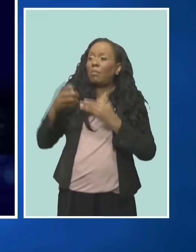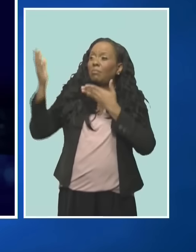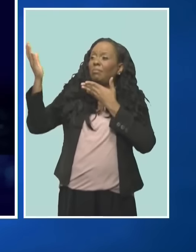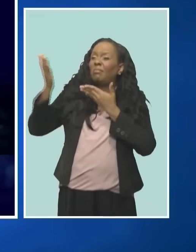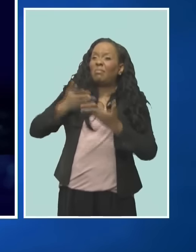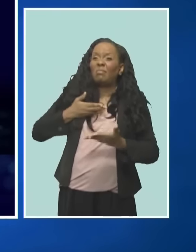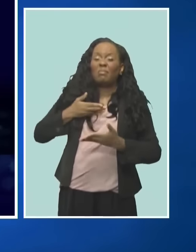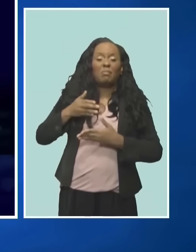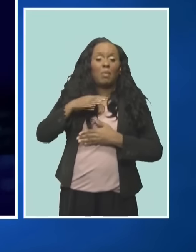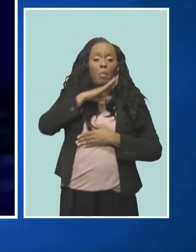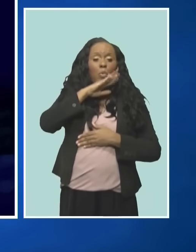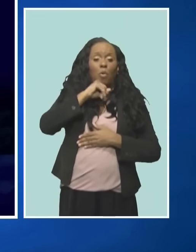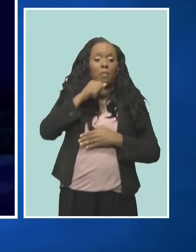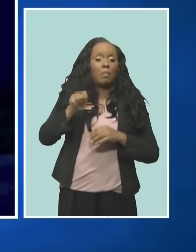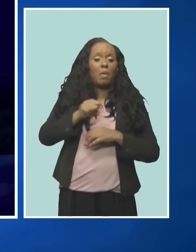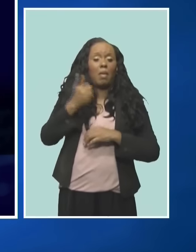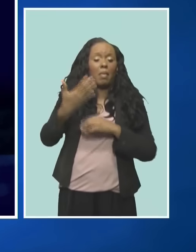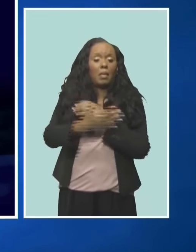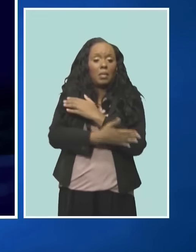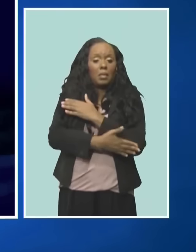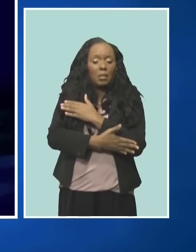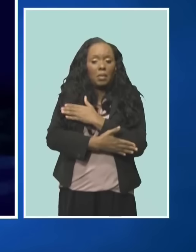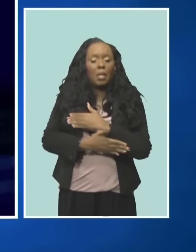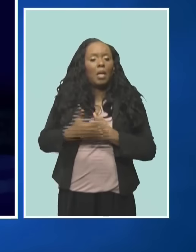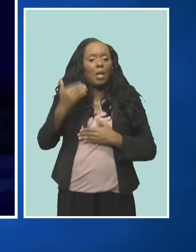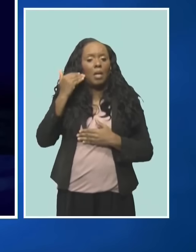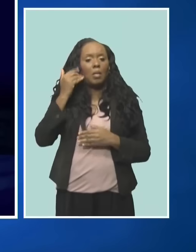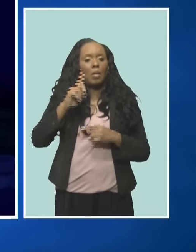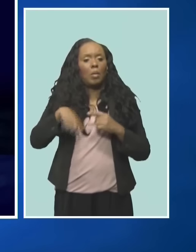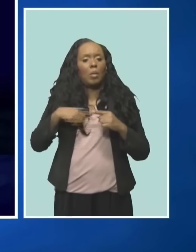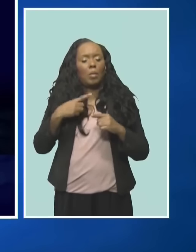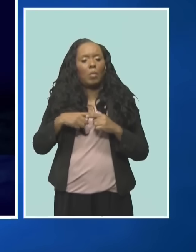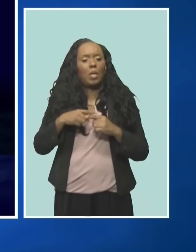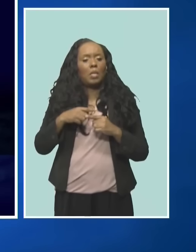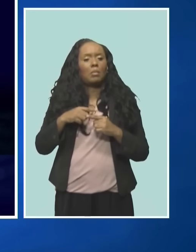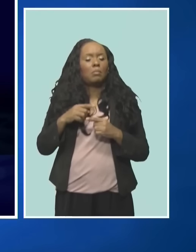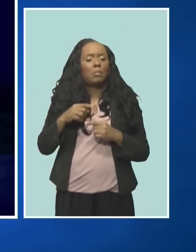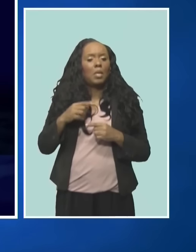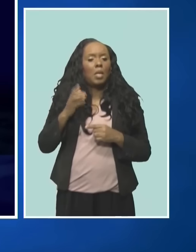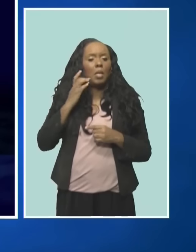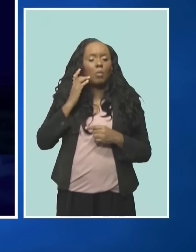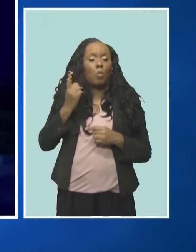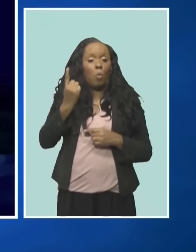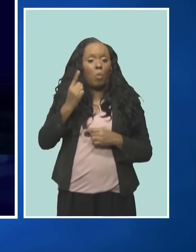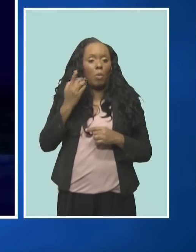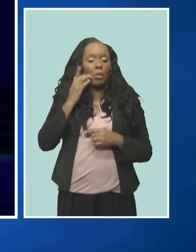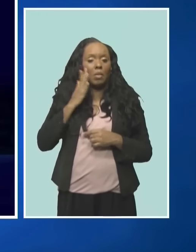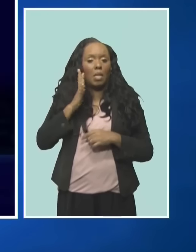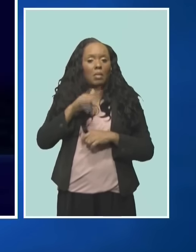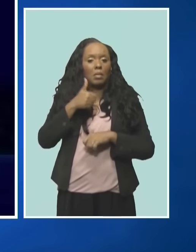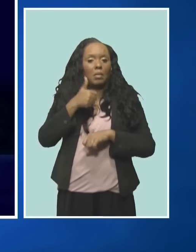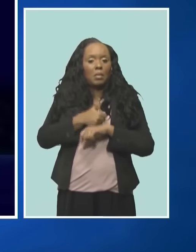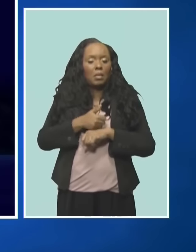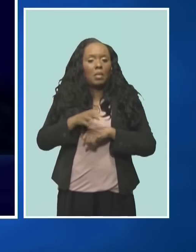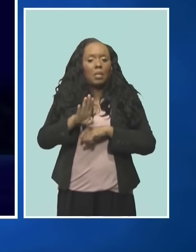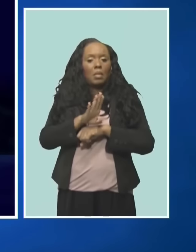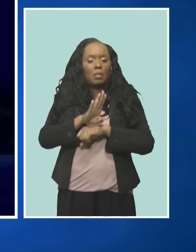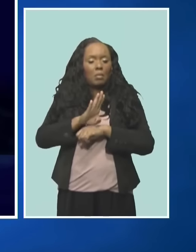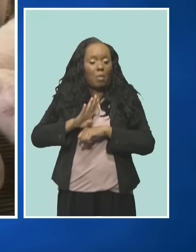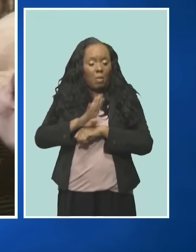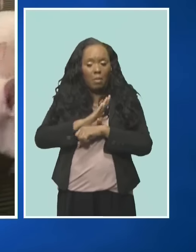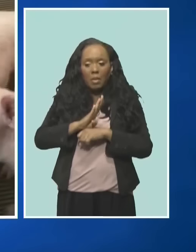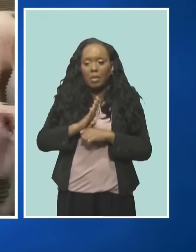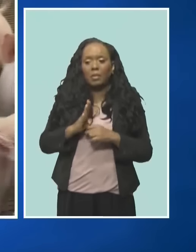place when a certain hotel came to Barbados, and a large amount of concessions that were granted.